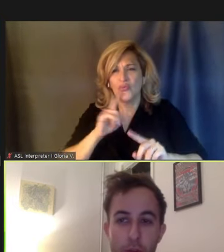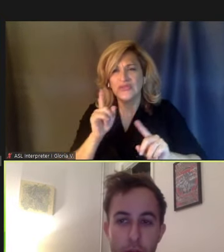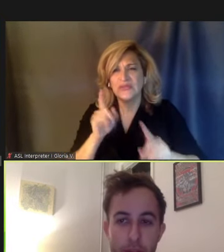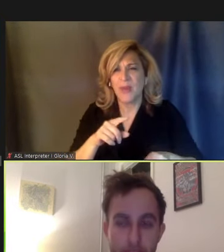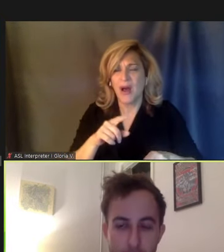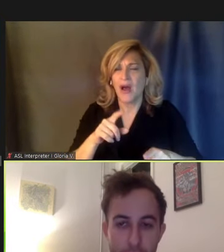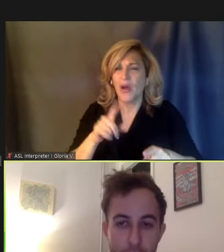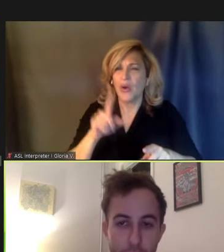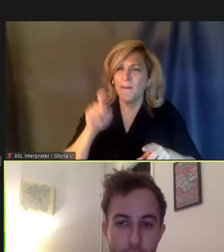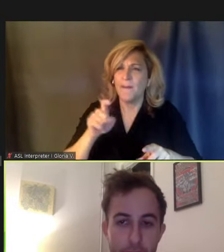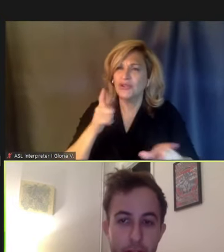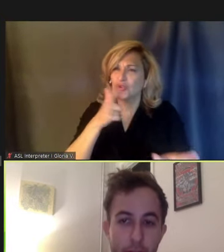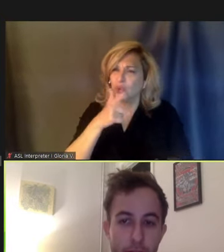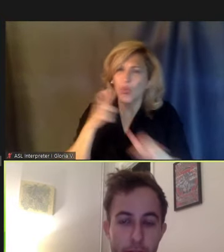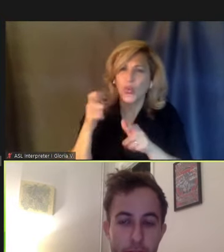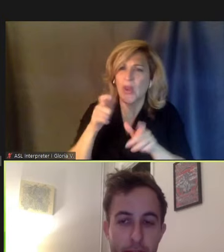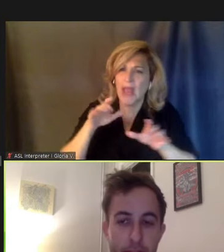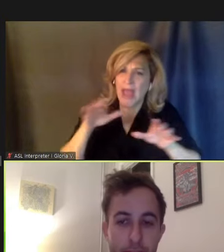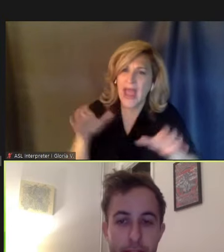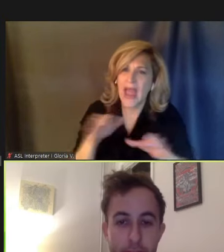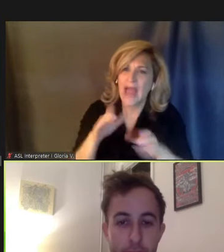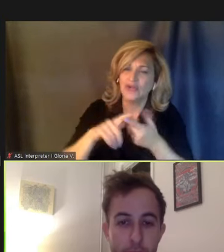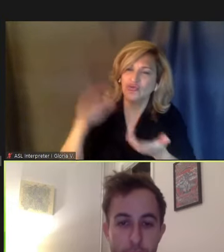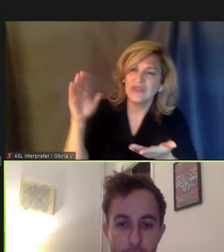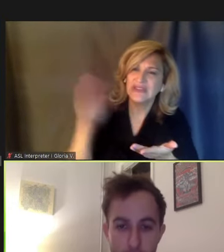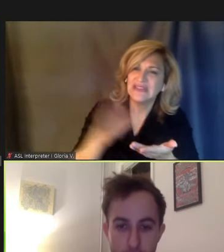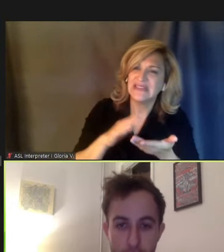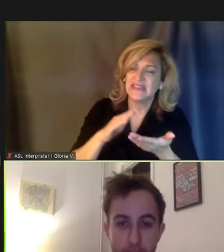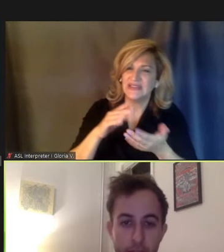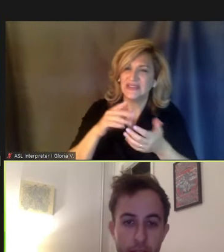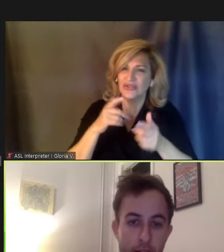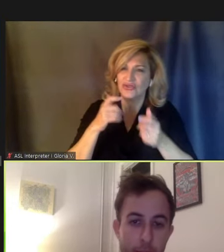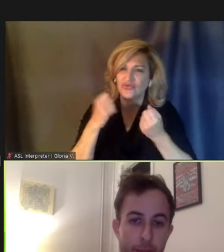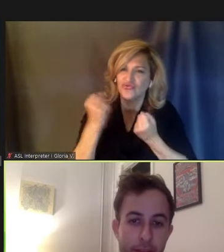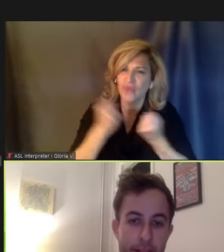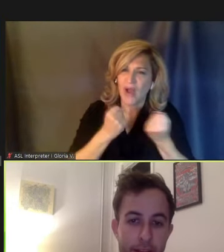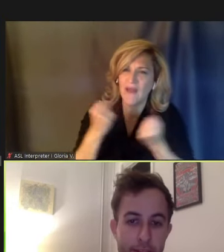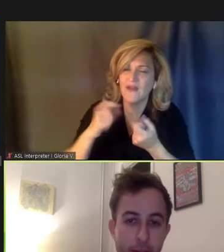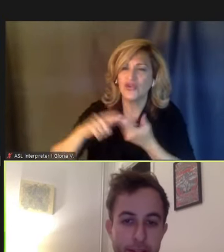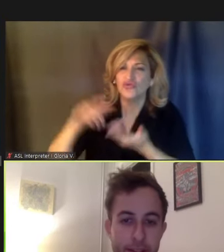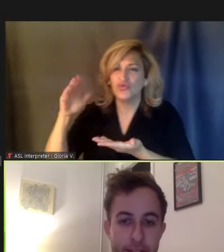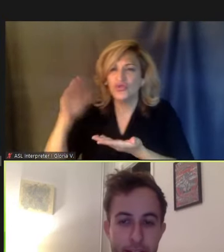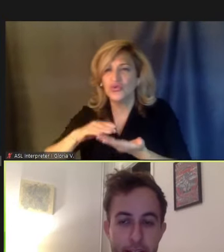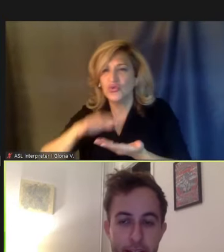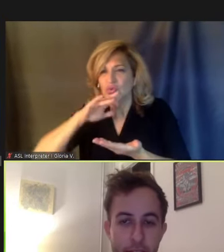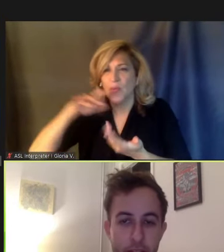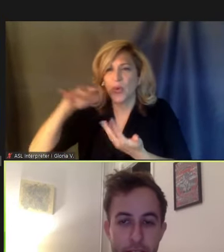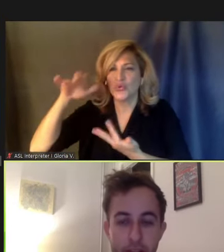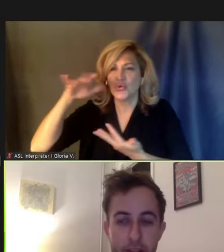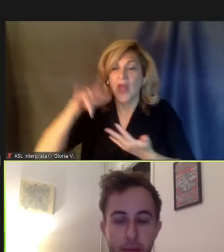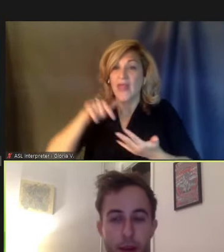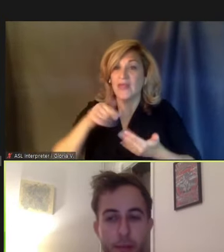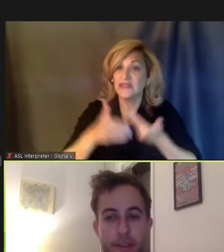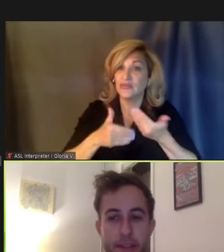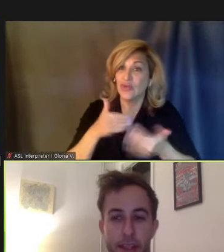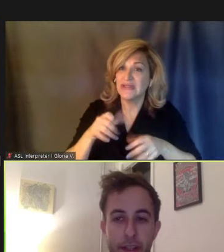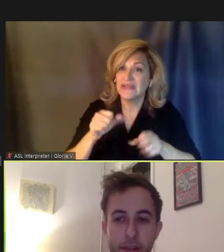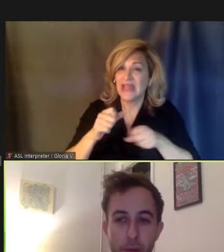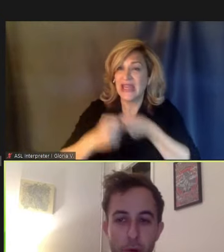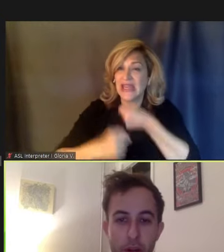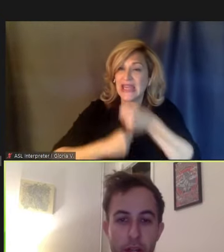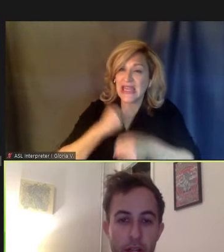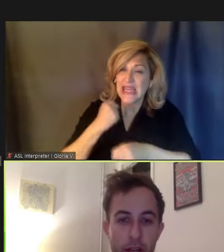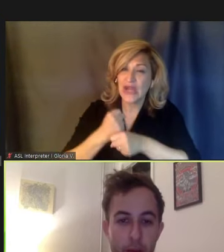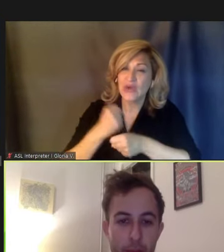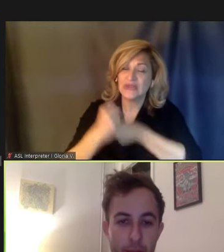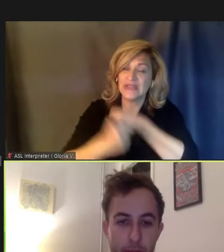to reduce the amount of driving, to reduce greenhouse gases, and to reduce pollution. The fact that this process has taken years and years and promises to take years